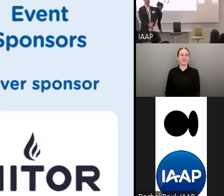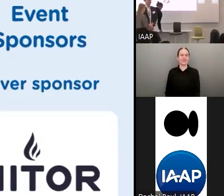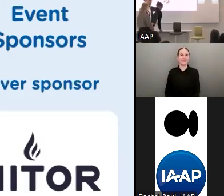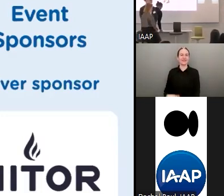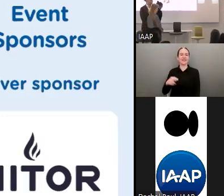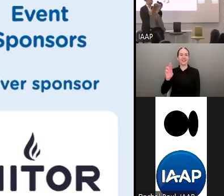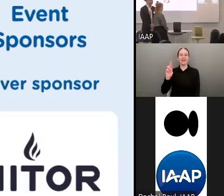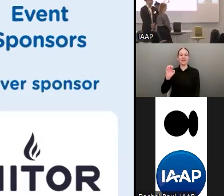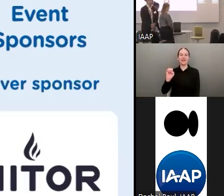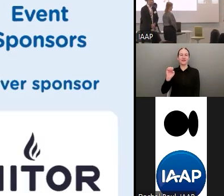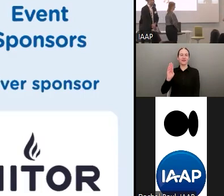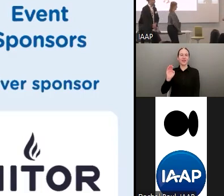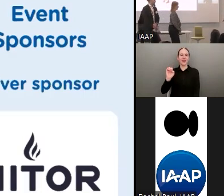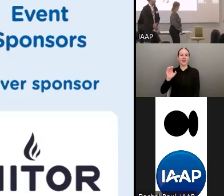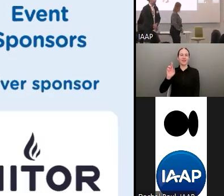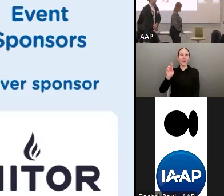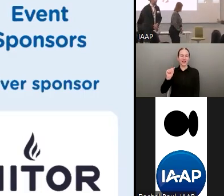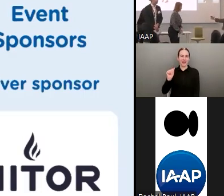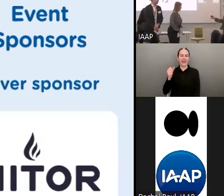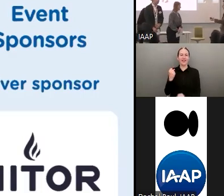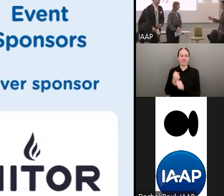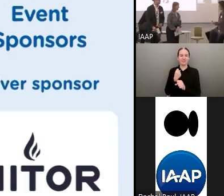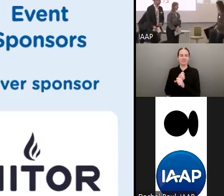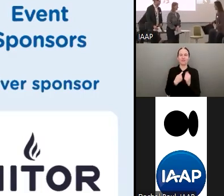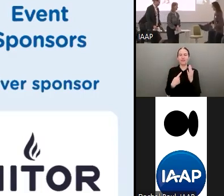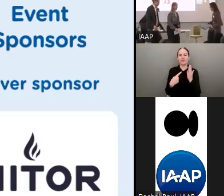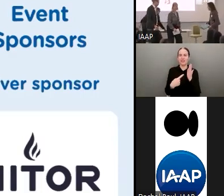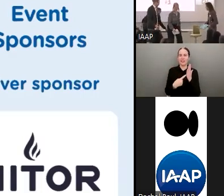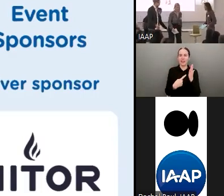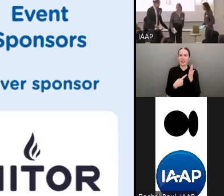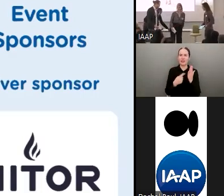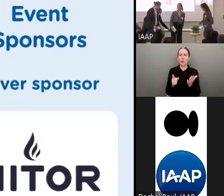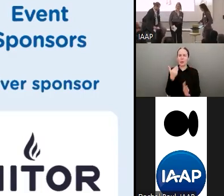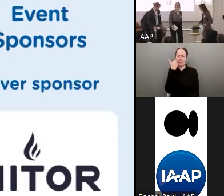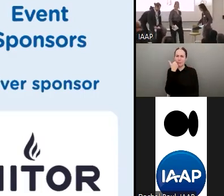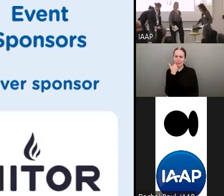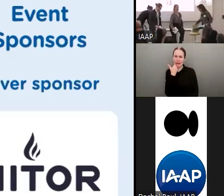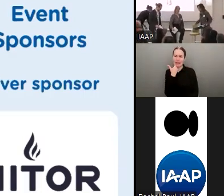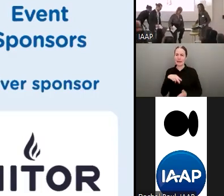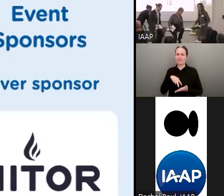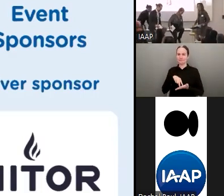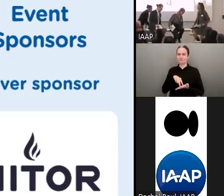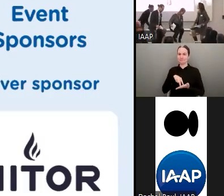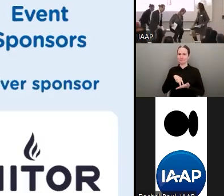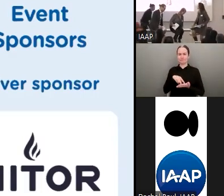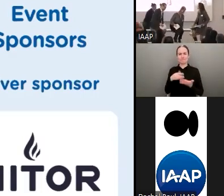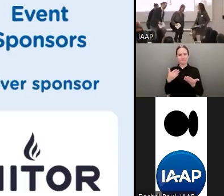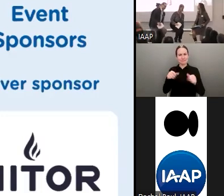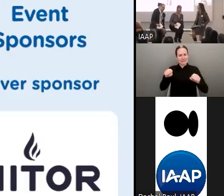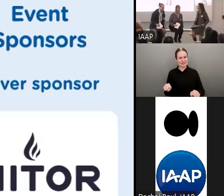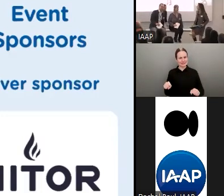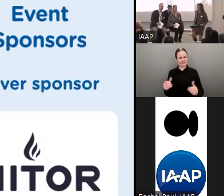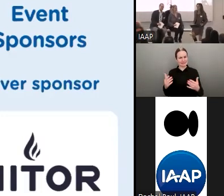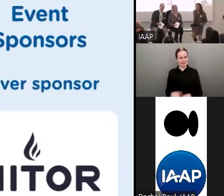Norwegian Digitalisation Agency, both here. And you are so polite. Please sit down or sit up or whatever you do here. And